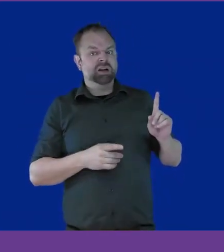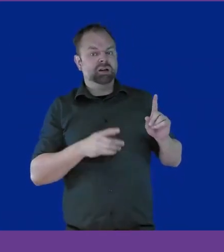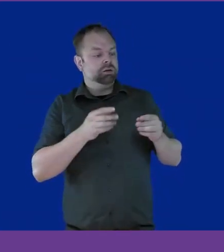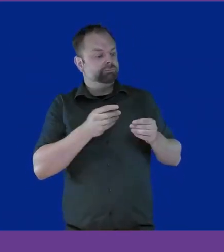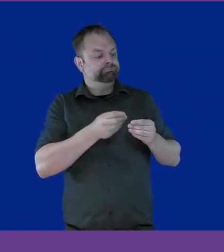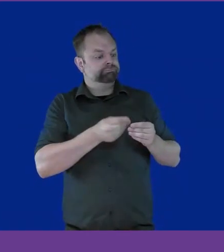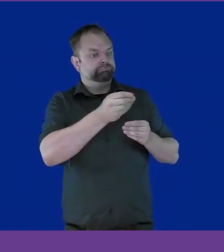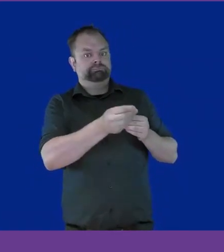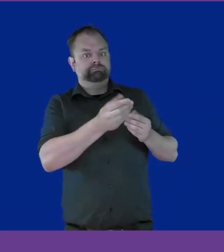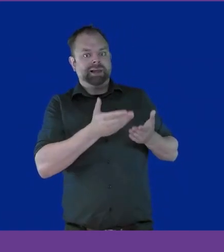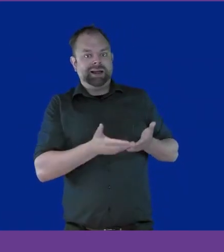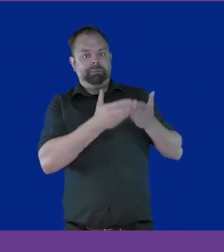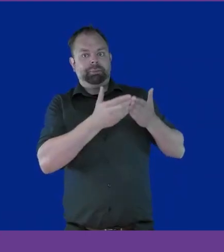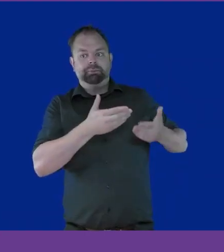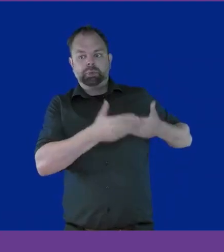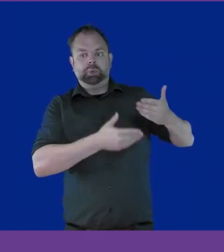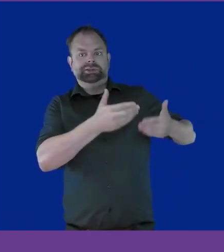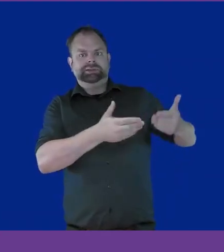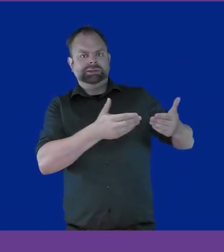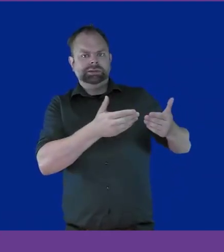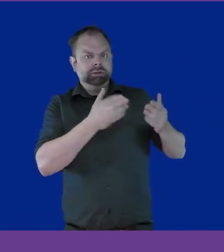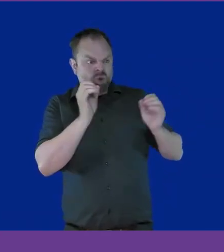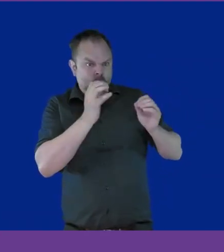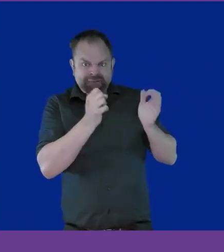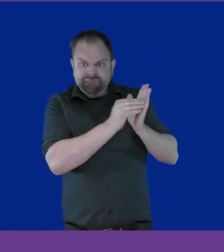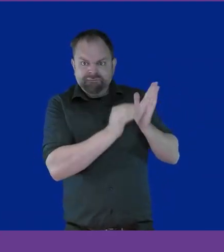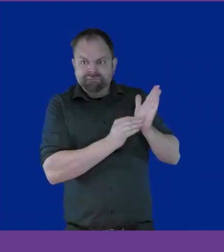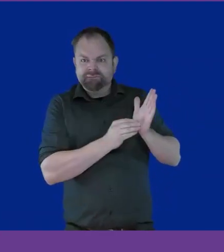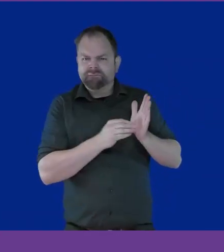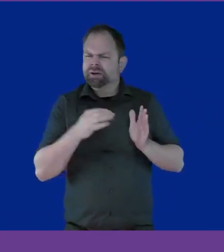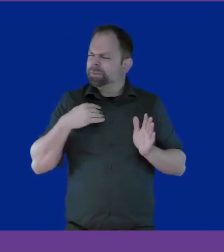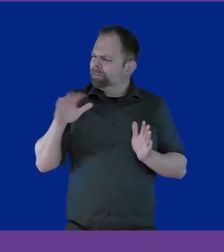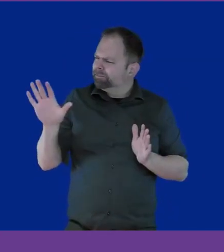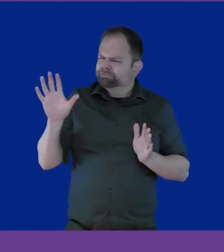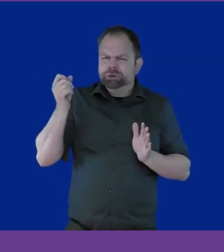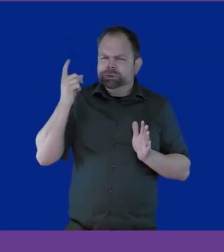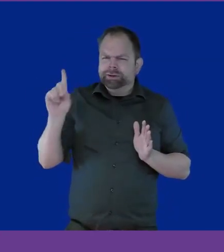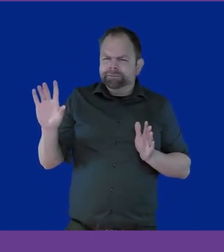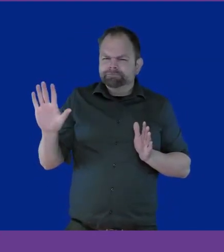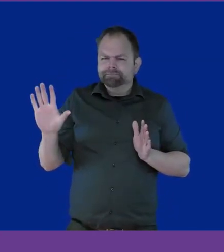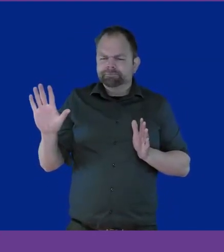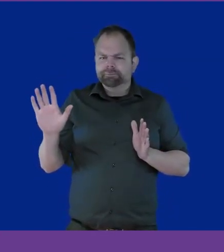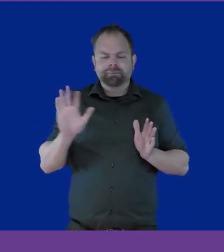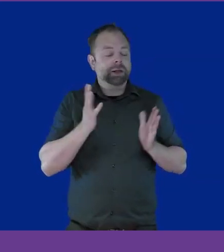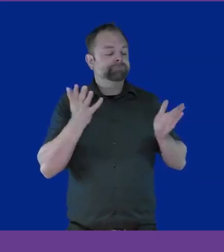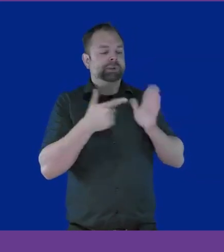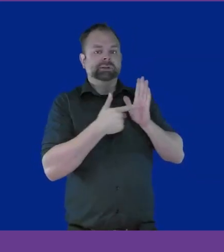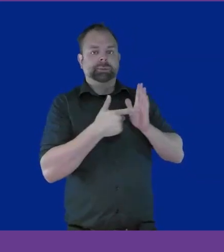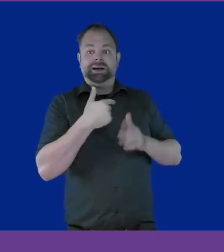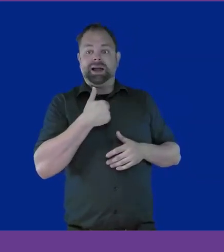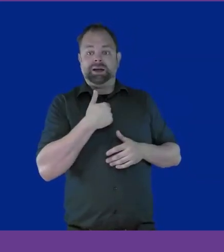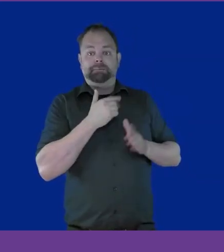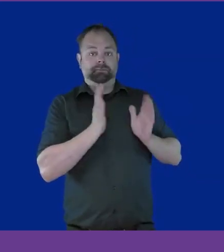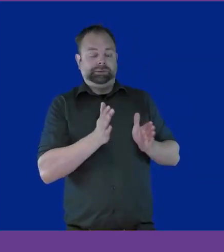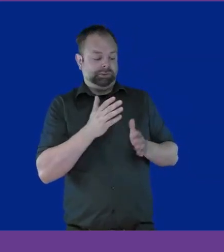exactly. I mean, when I get them, I need to authenticate myself in some way, and I usually need to persuade the person giving it to me that I can